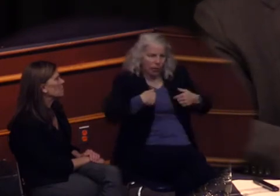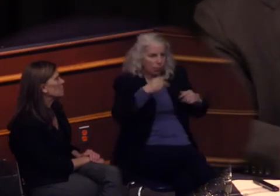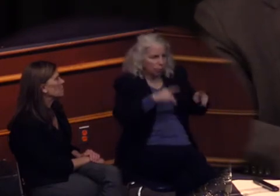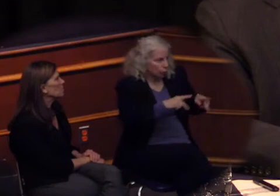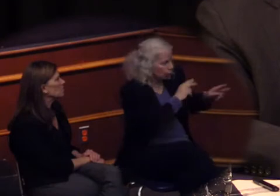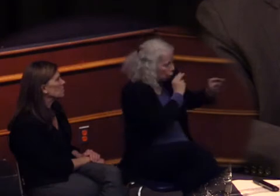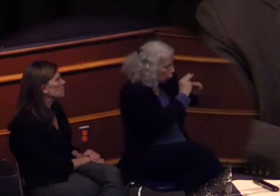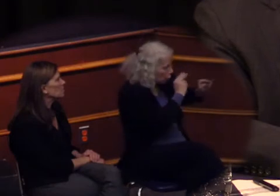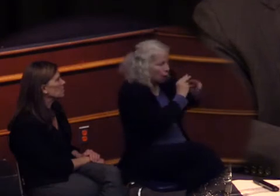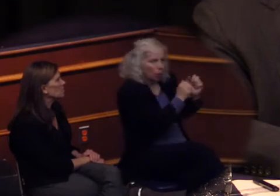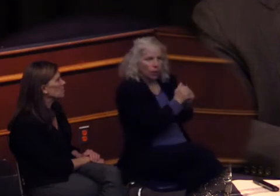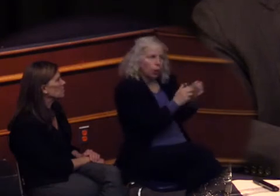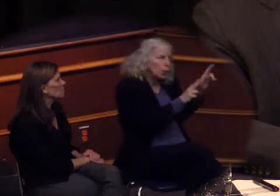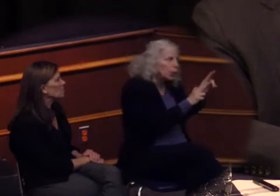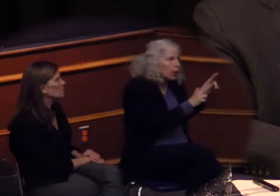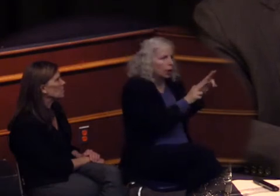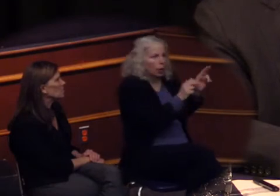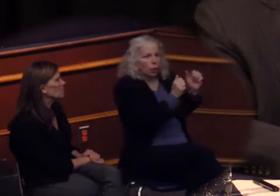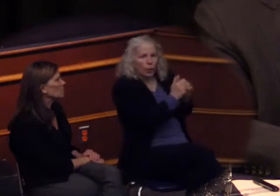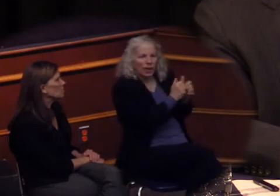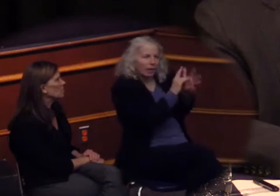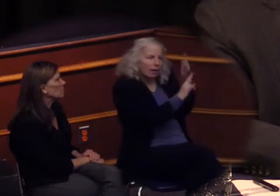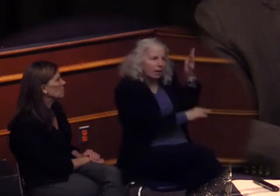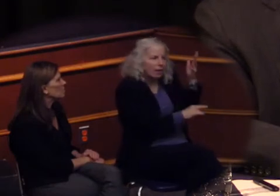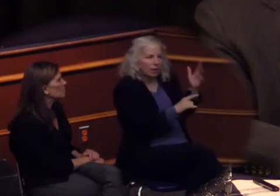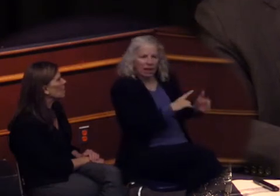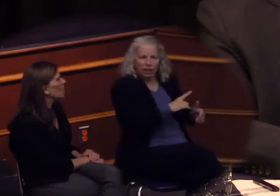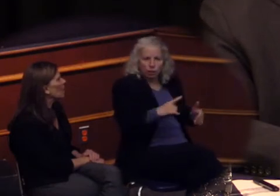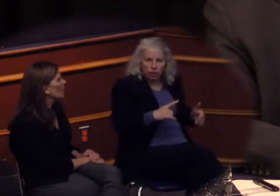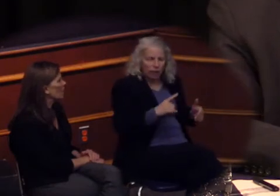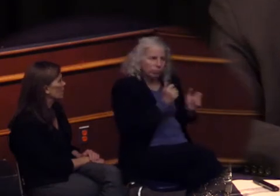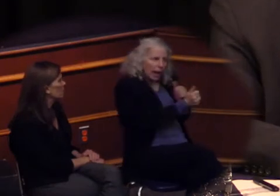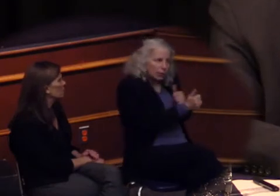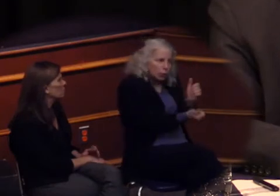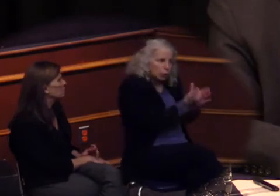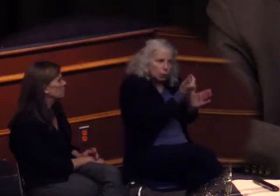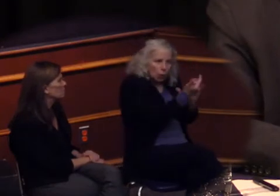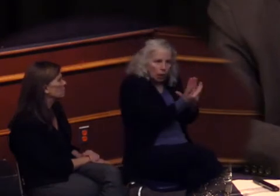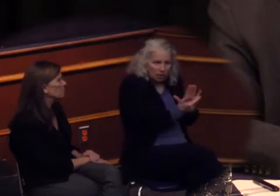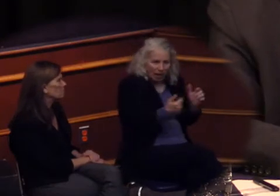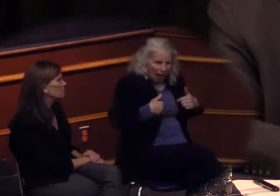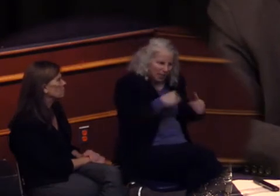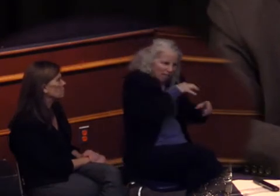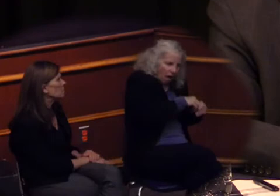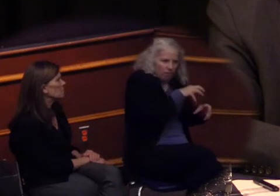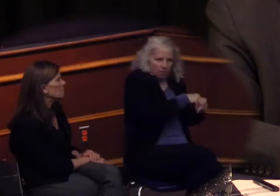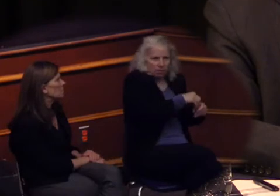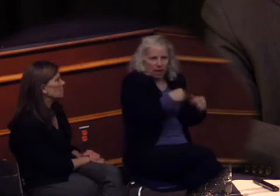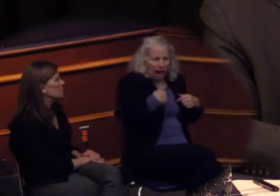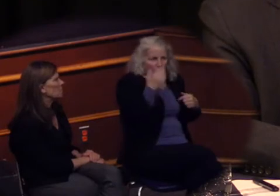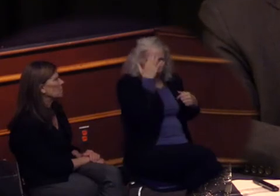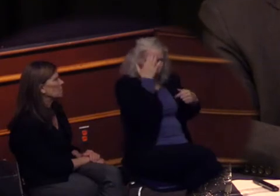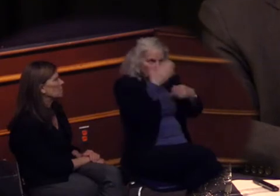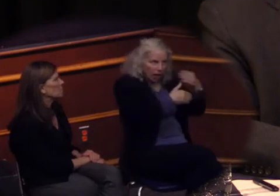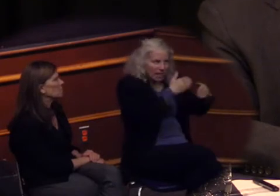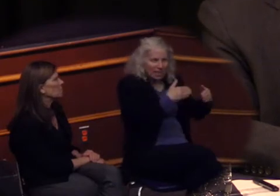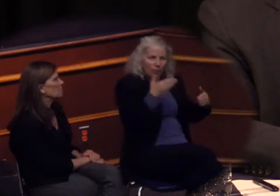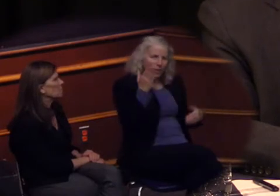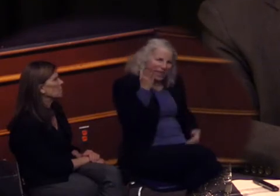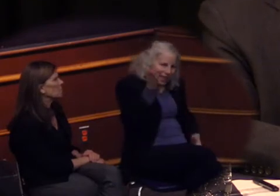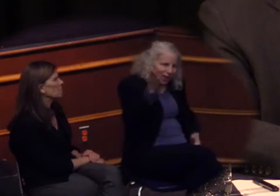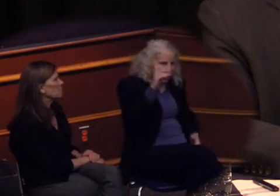negotiating a lot of the big things that we got through the legislature during that time. So I've been there. I've done it. I know how the process works. I've worked